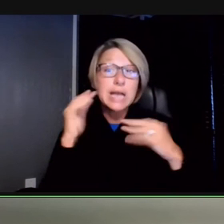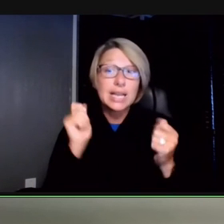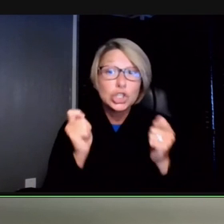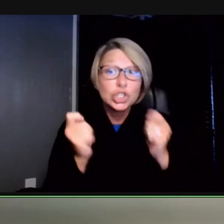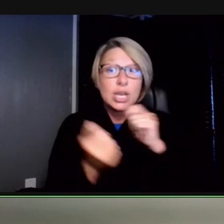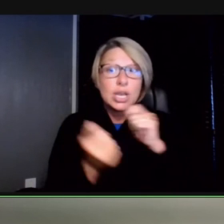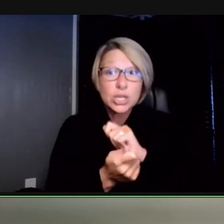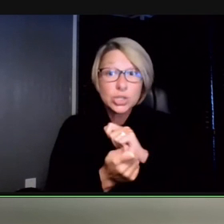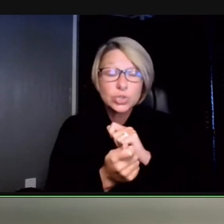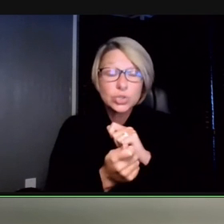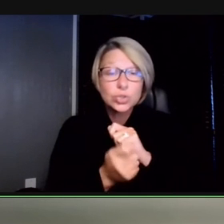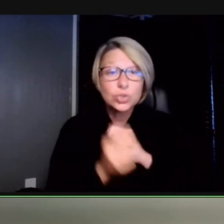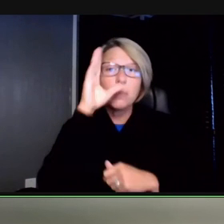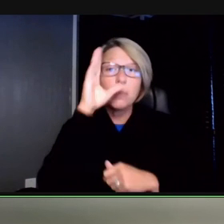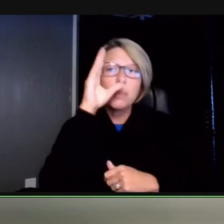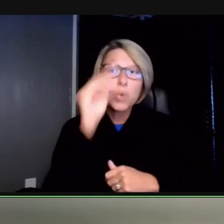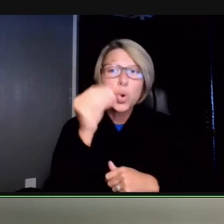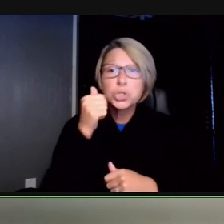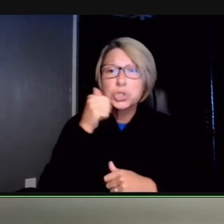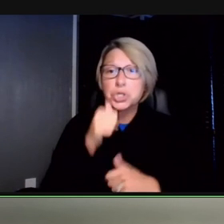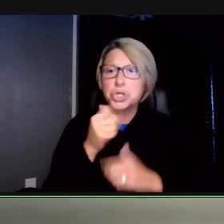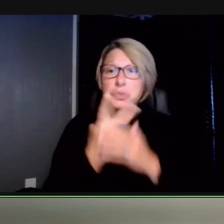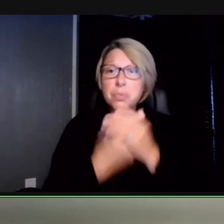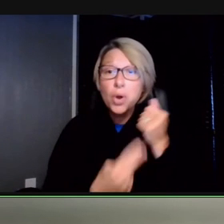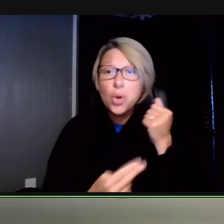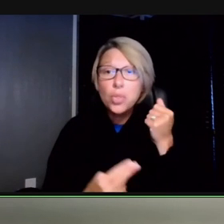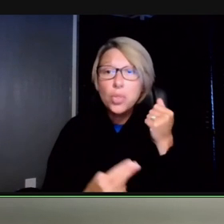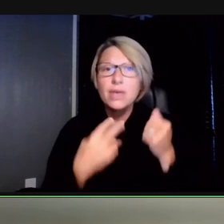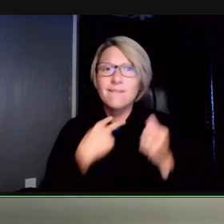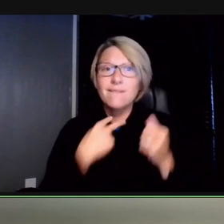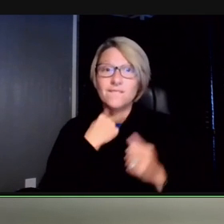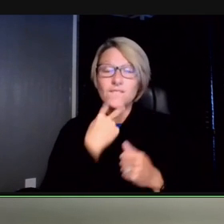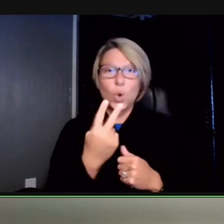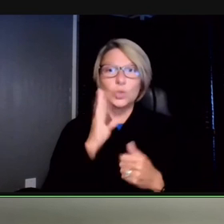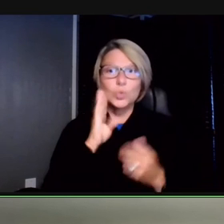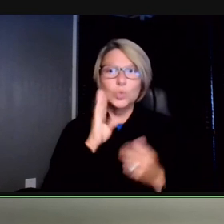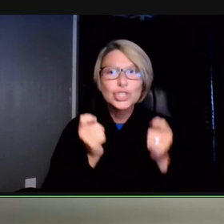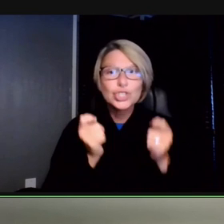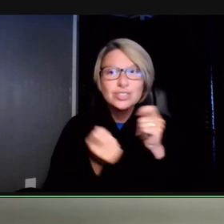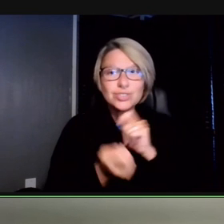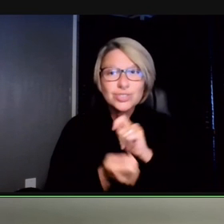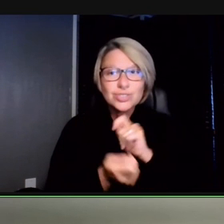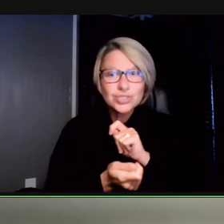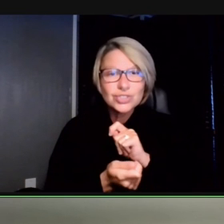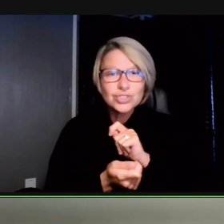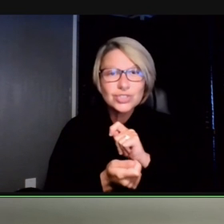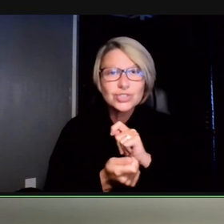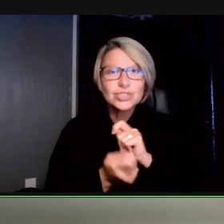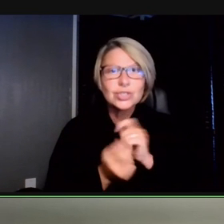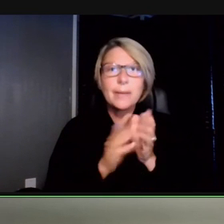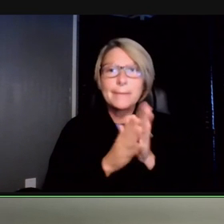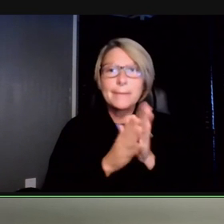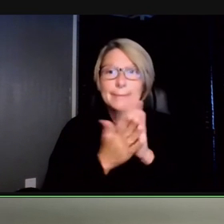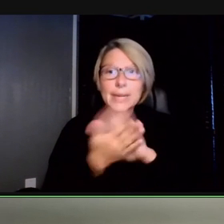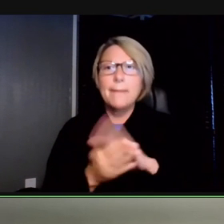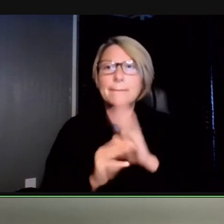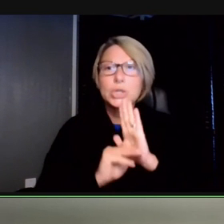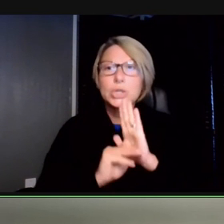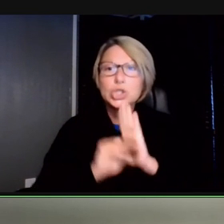with boys and also girls, that their voices change, and they become more mature. So that is